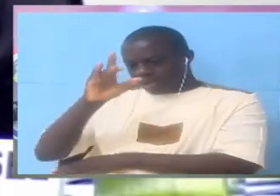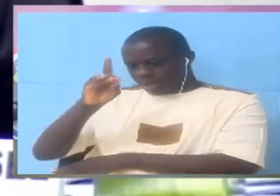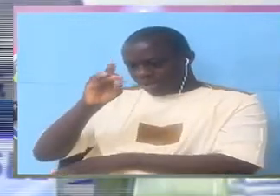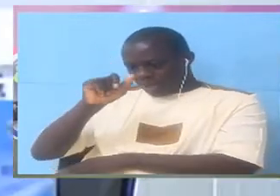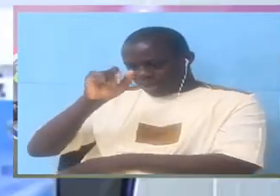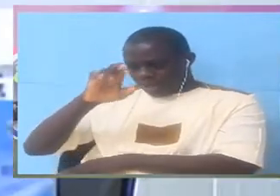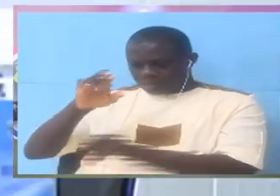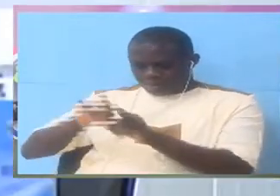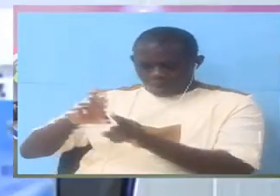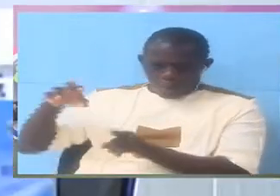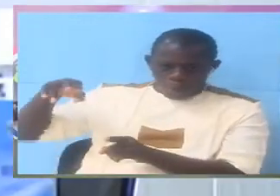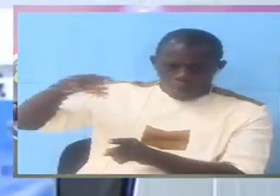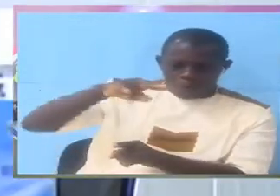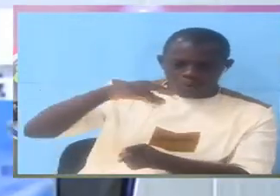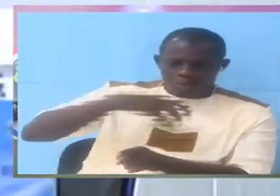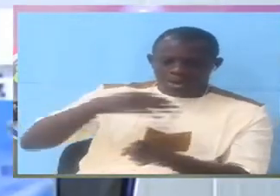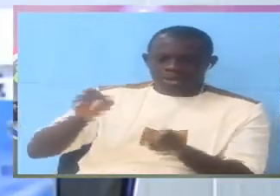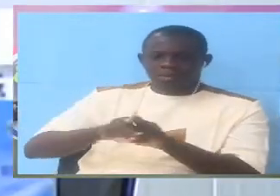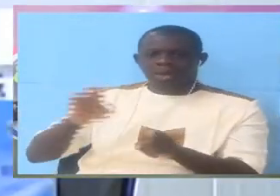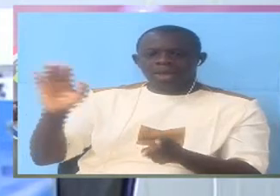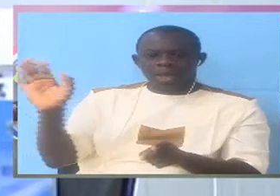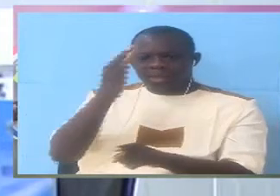stopped it.